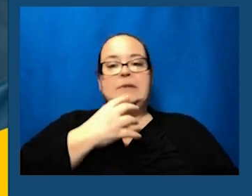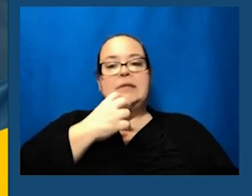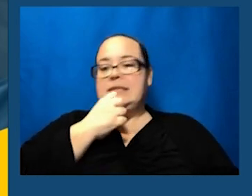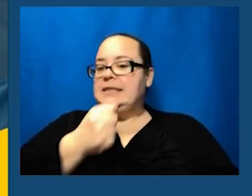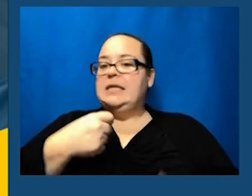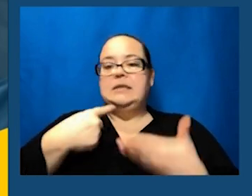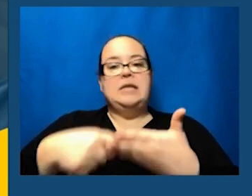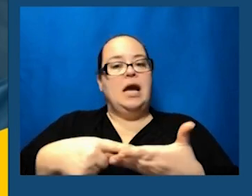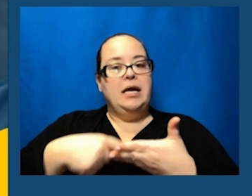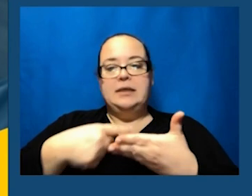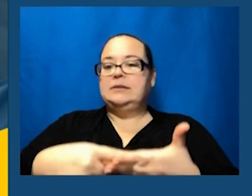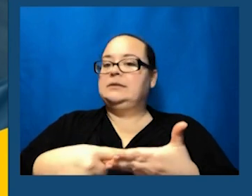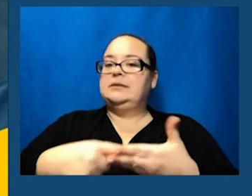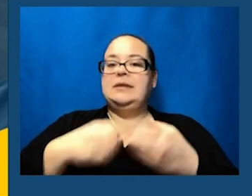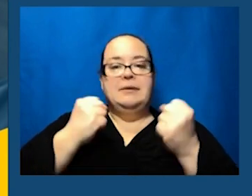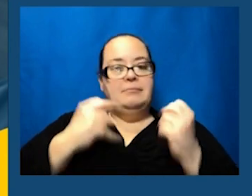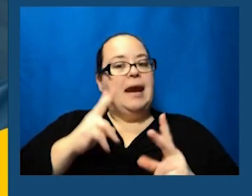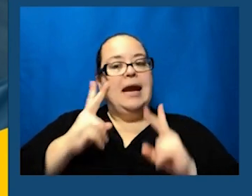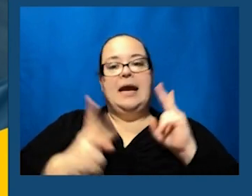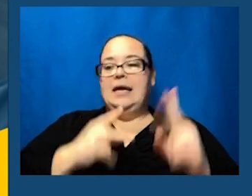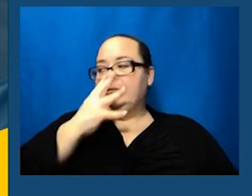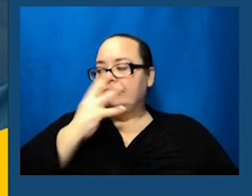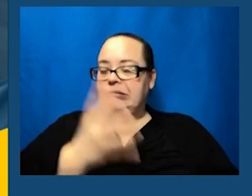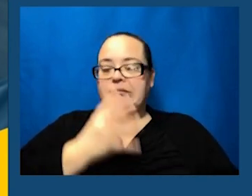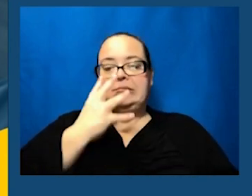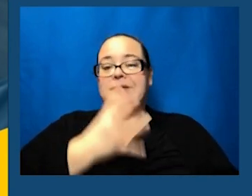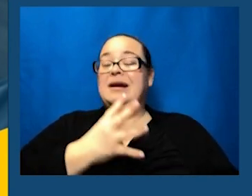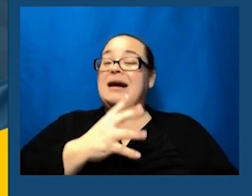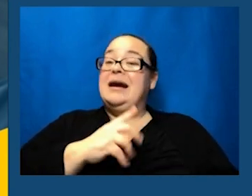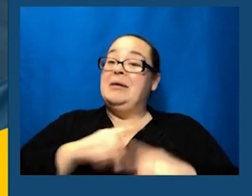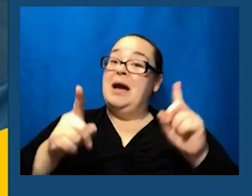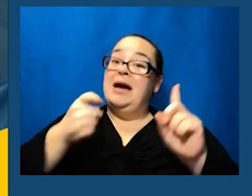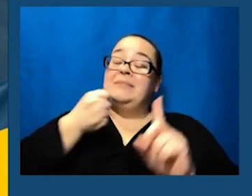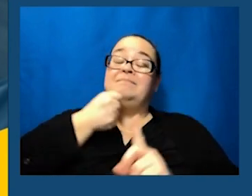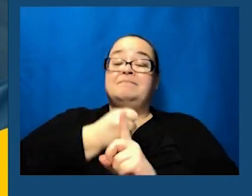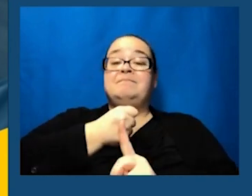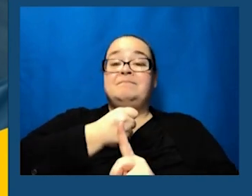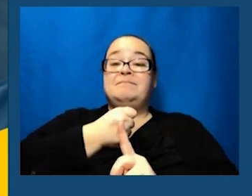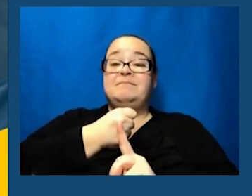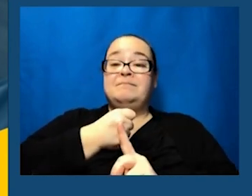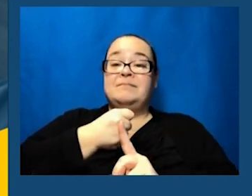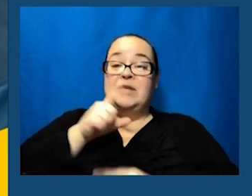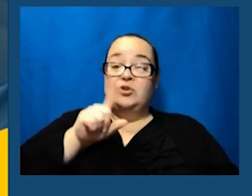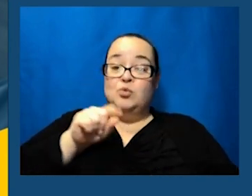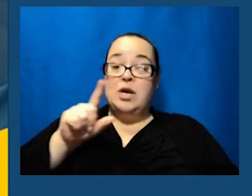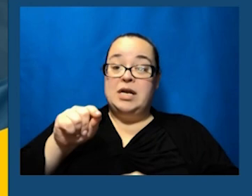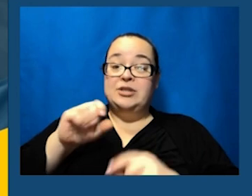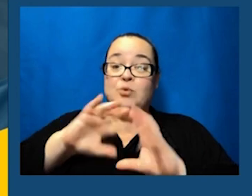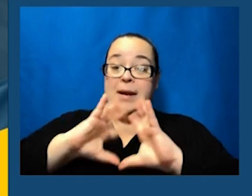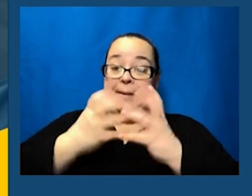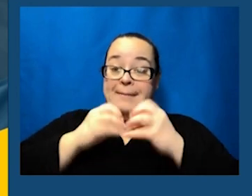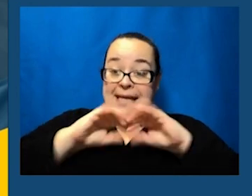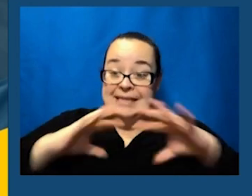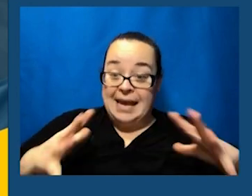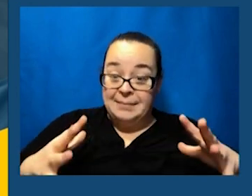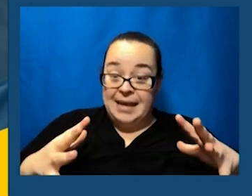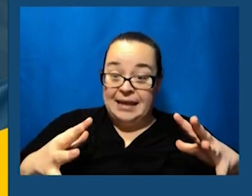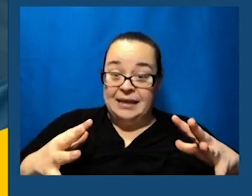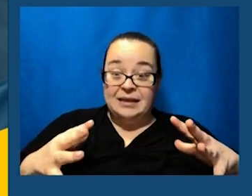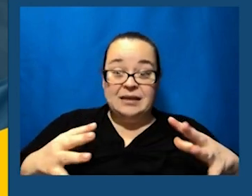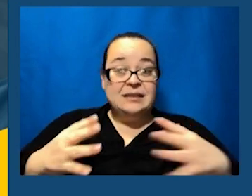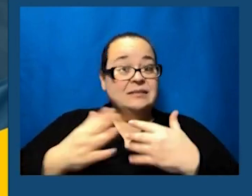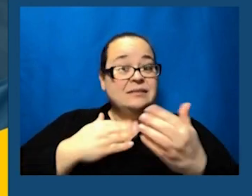really took the pandemic and how so many people, whether they're kids in grade school or high school, that were